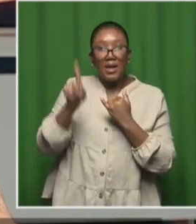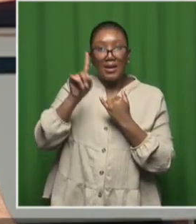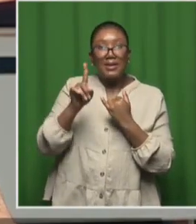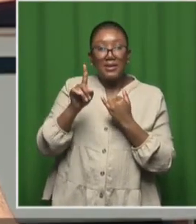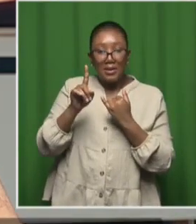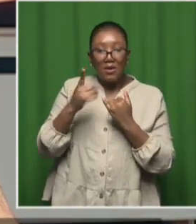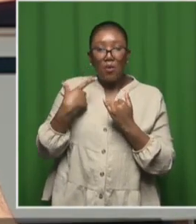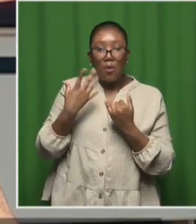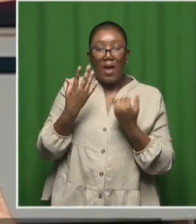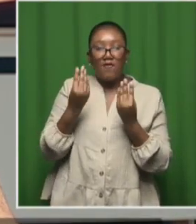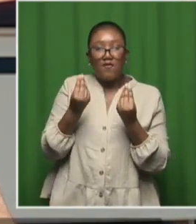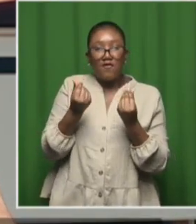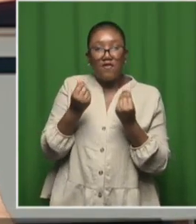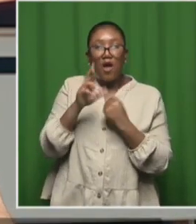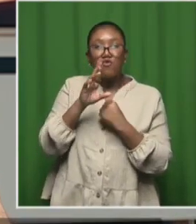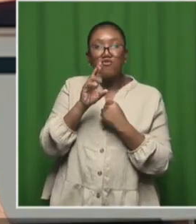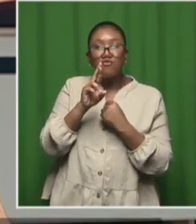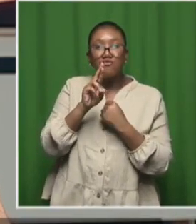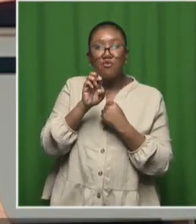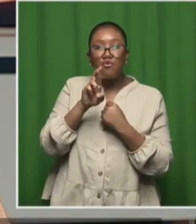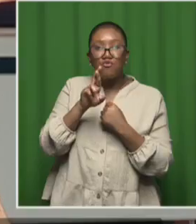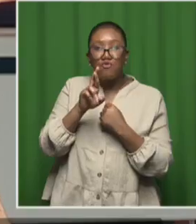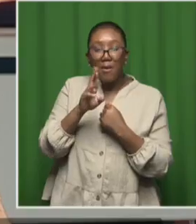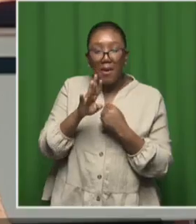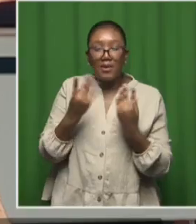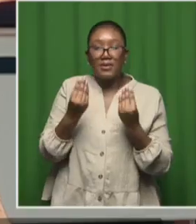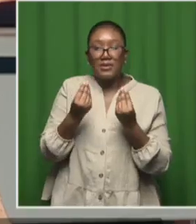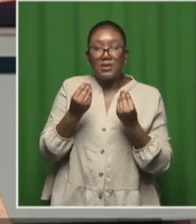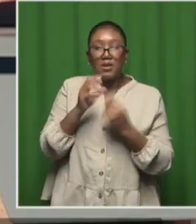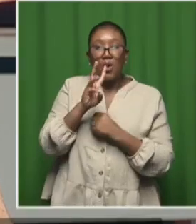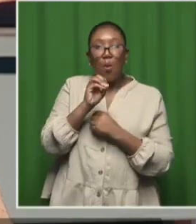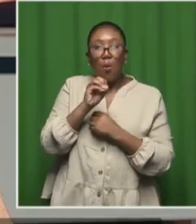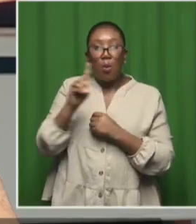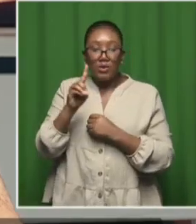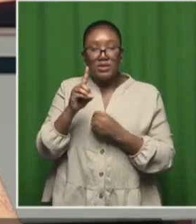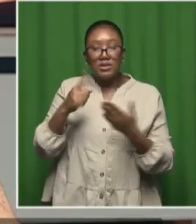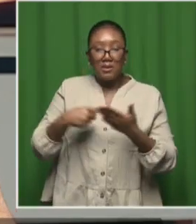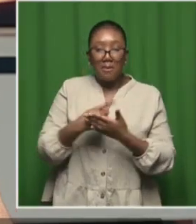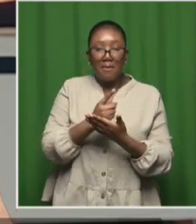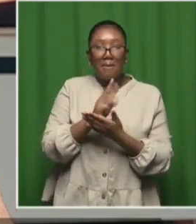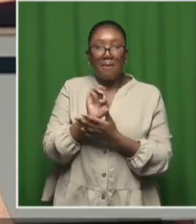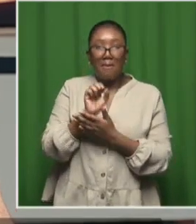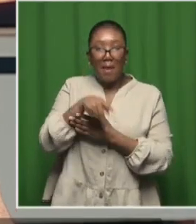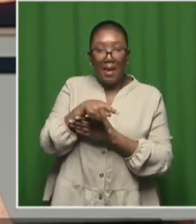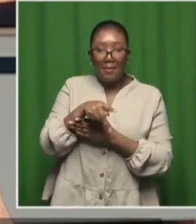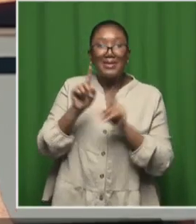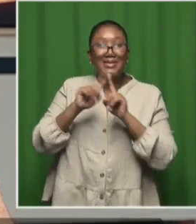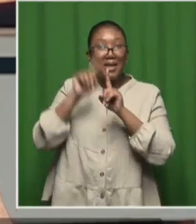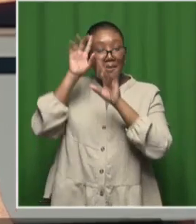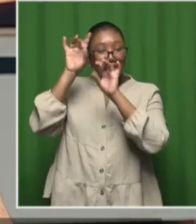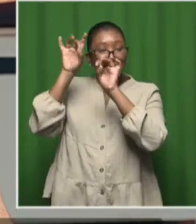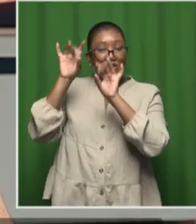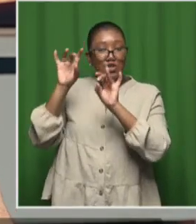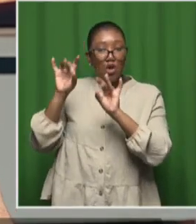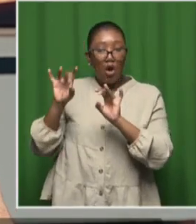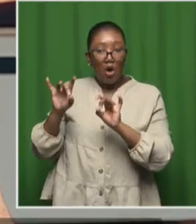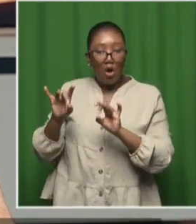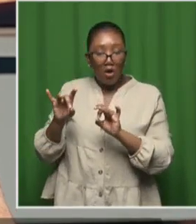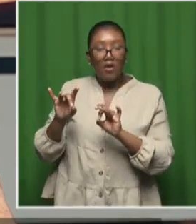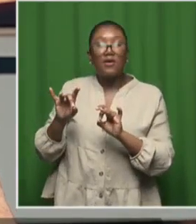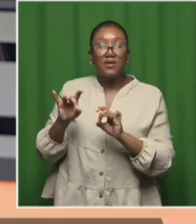some rubber and wood maps, and also the large encompassing star atlas for the Blind